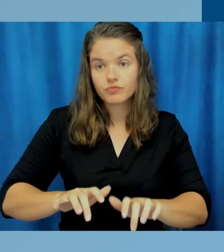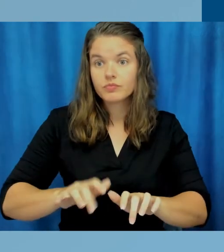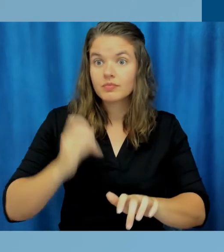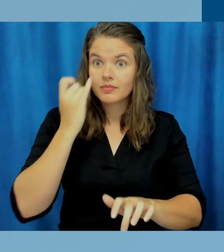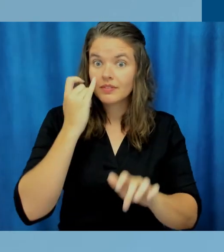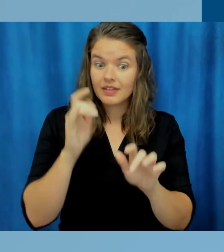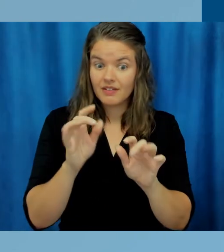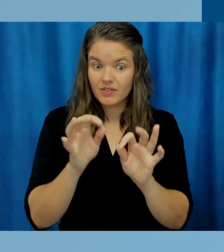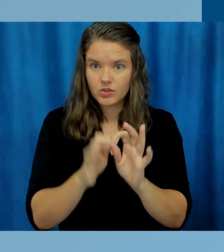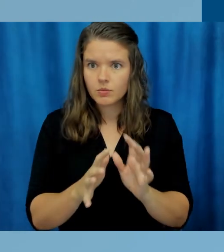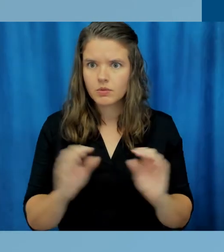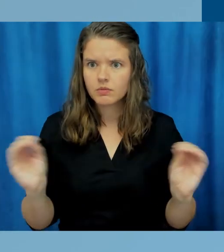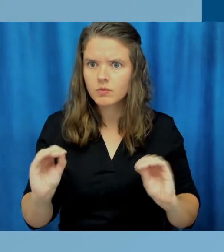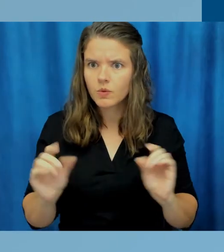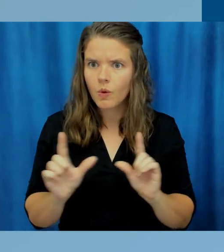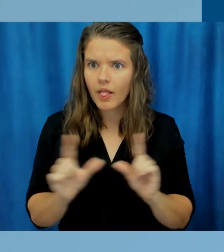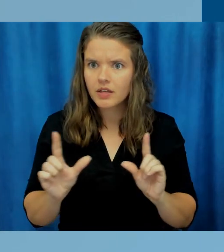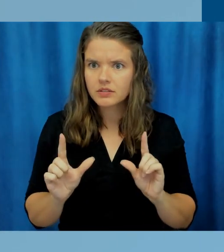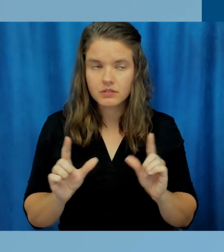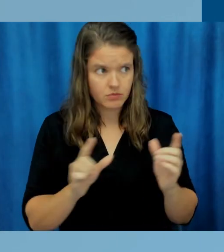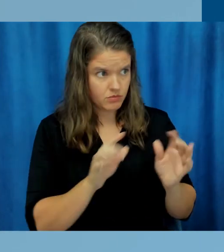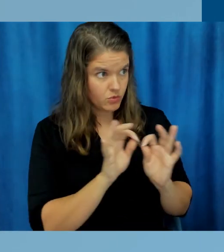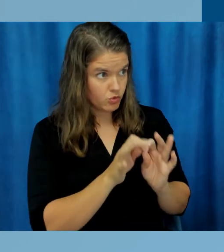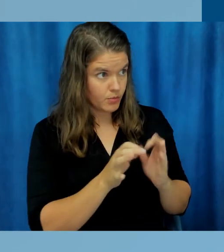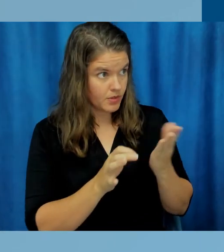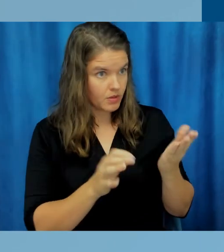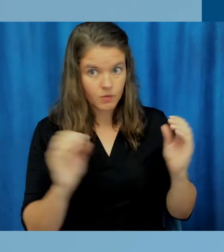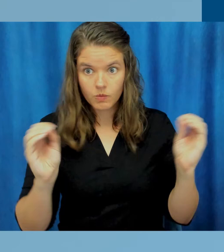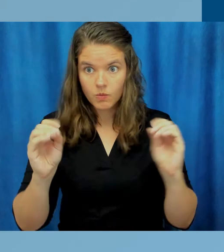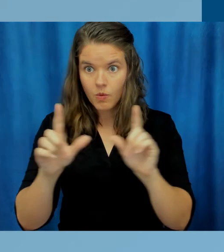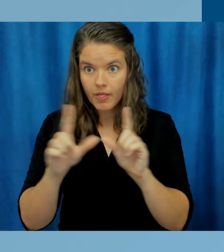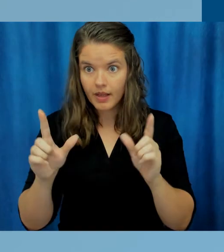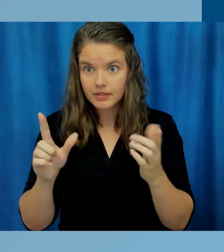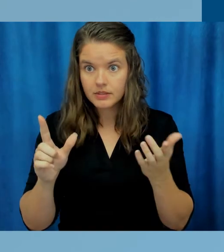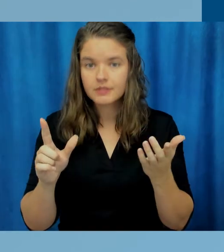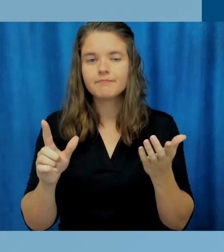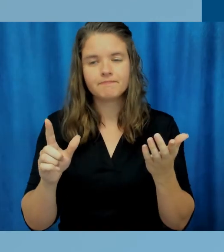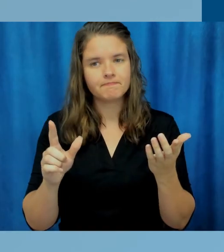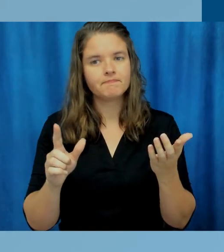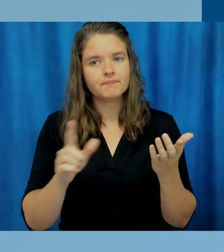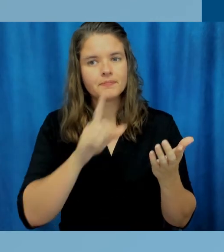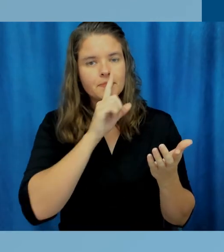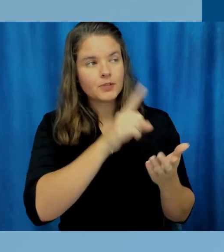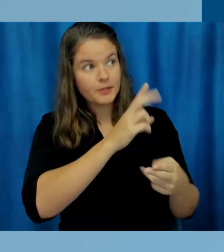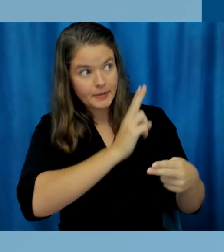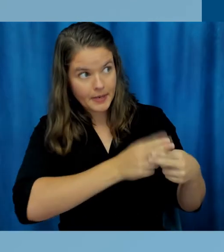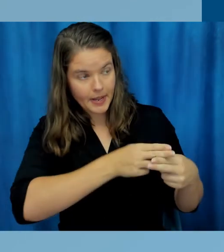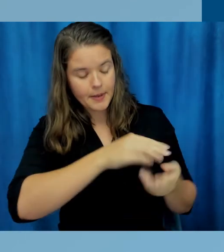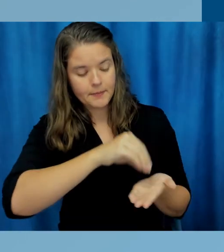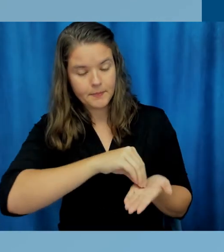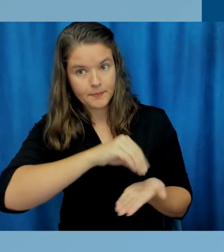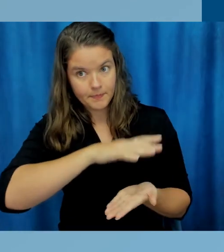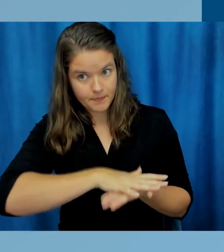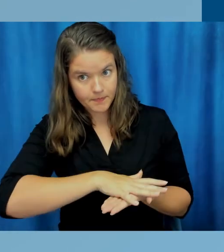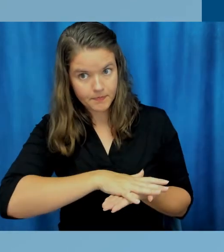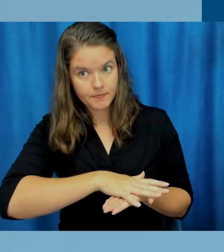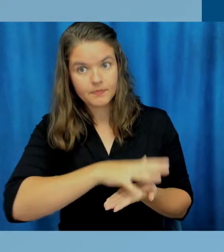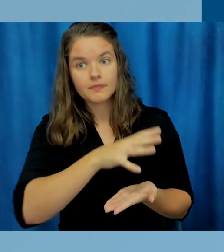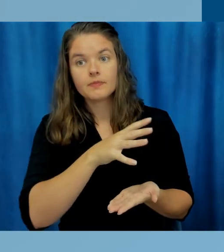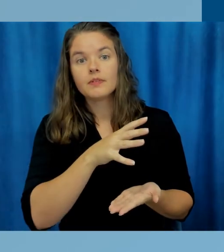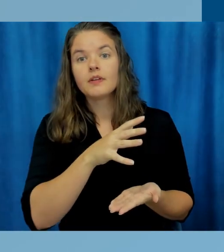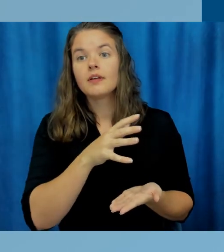If there's an interpreter that's not licensed that is interpreting, make sure you get their name